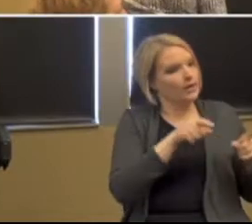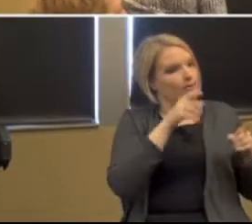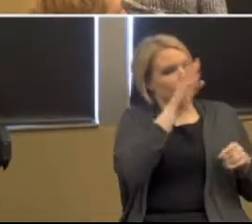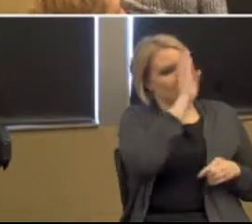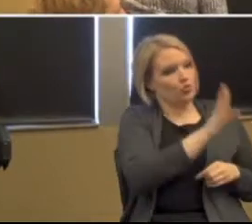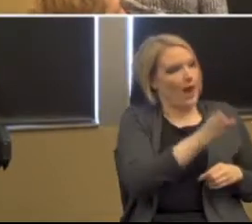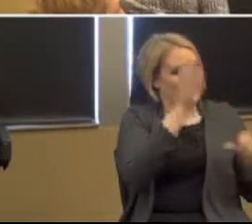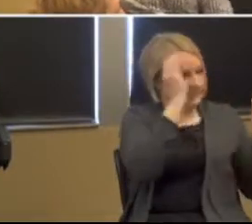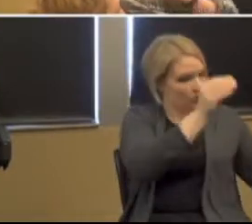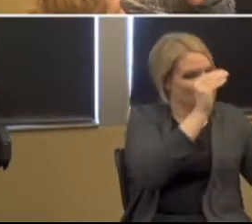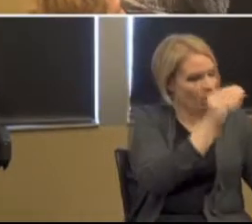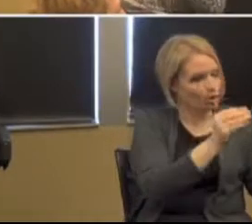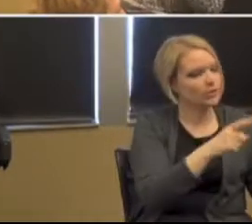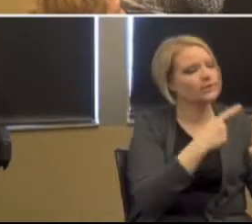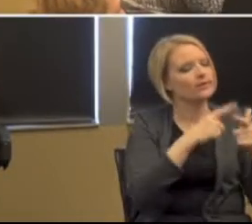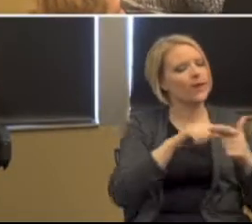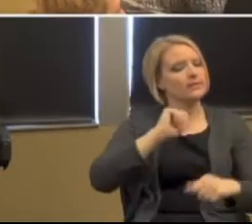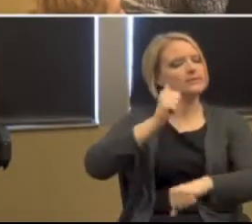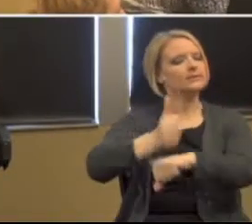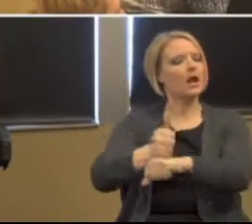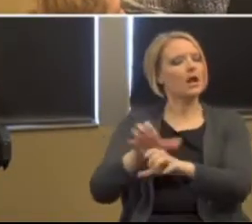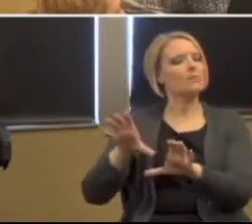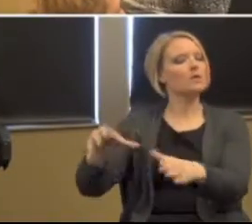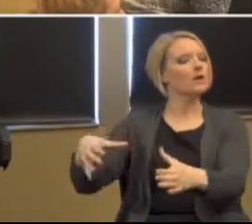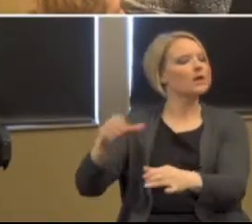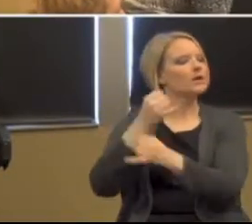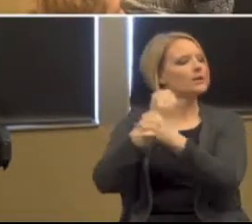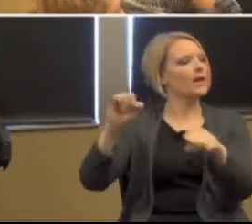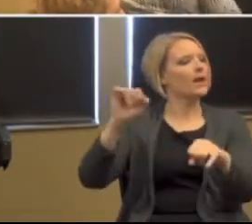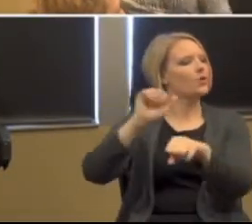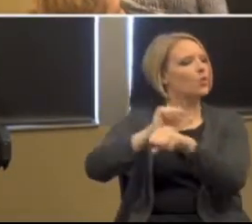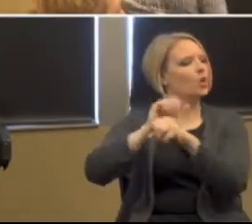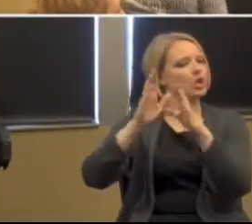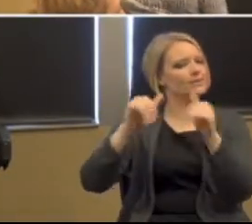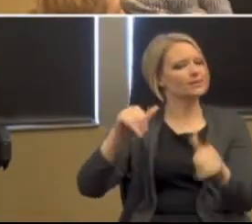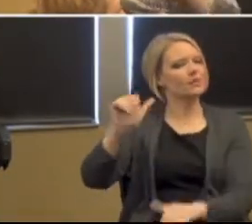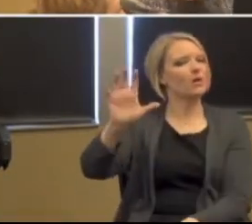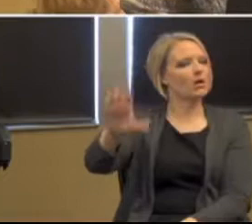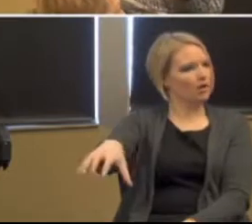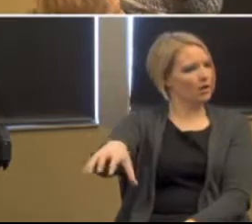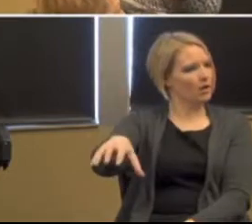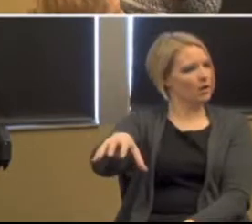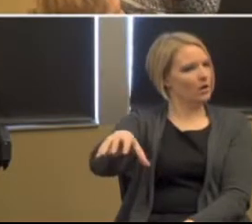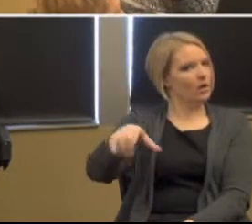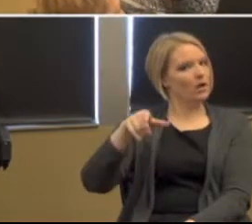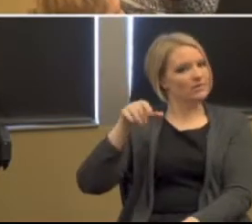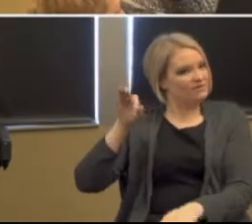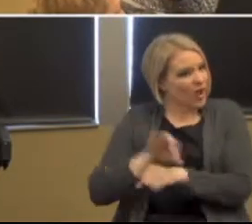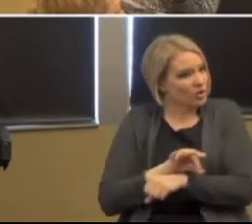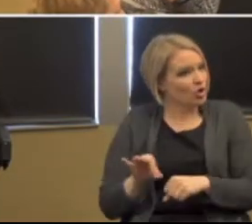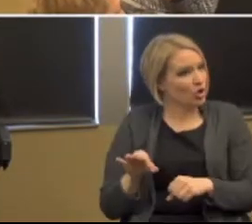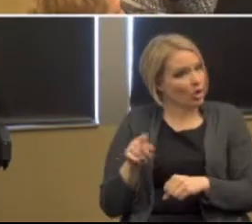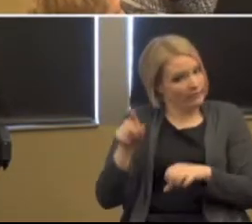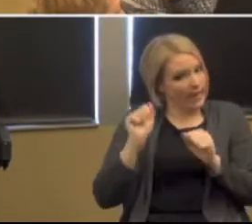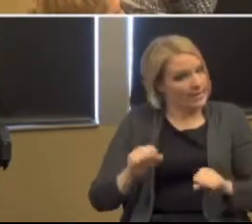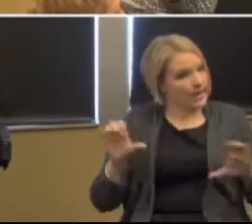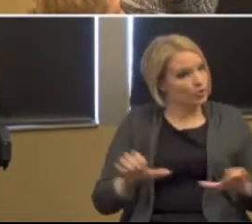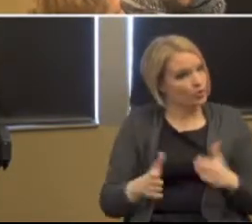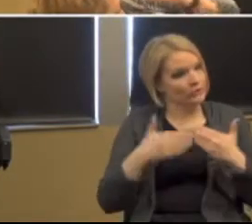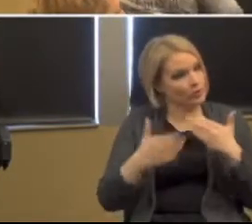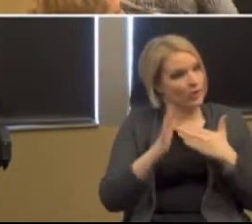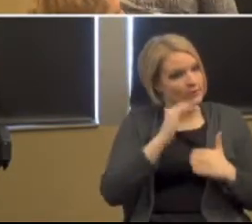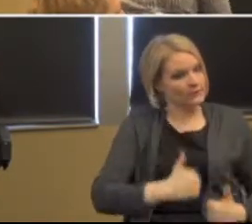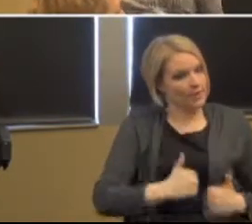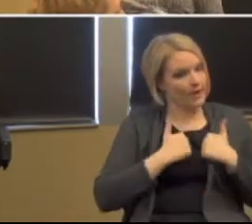ear molds with a blower and soap in their independent work system. Now you have a functional skill that they can do the rest of